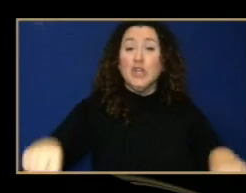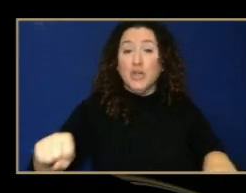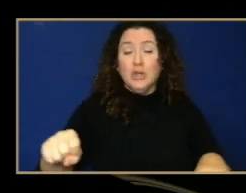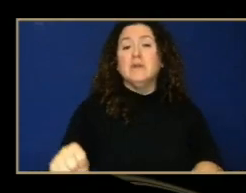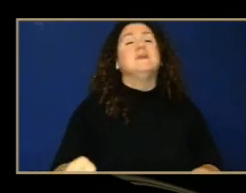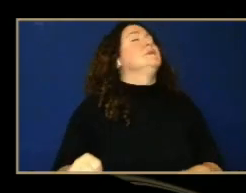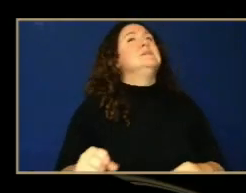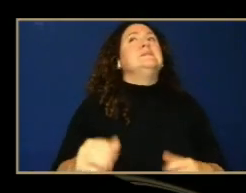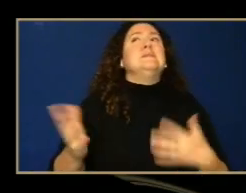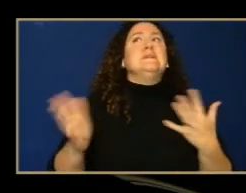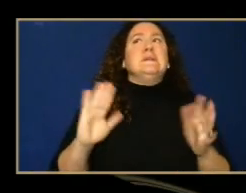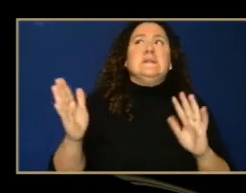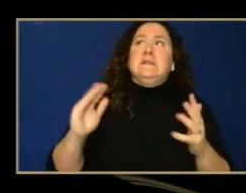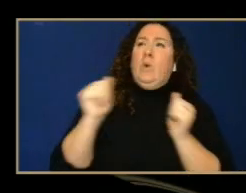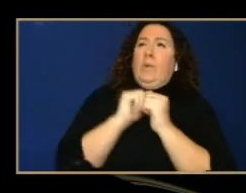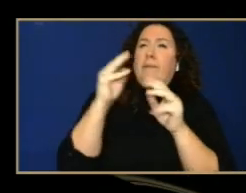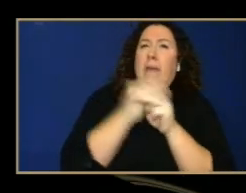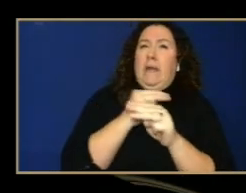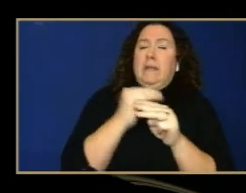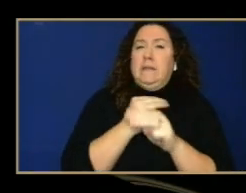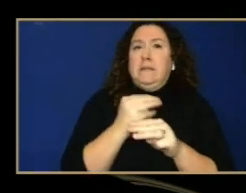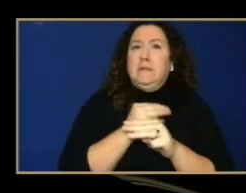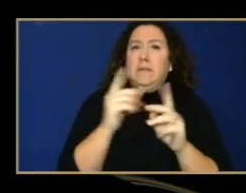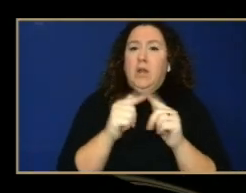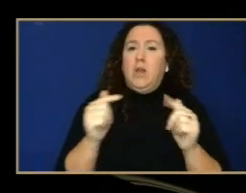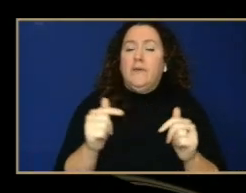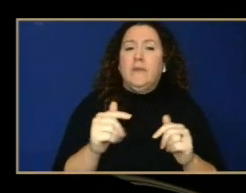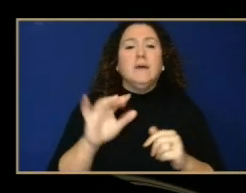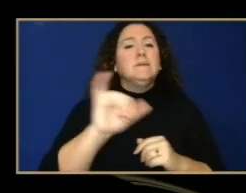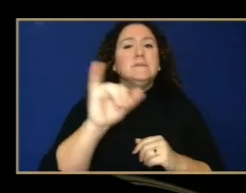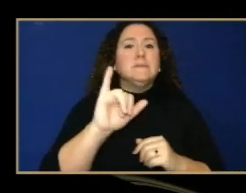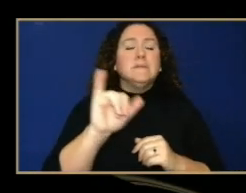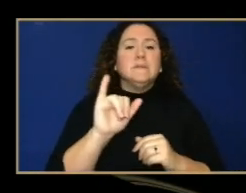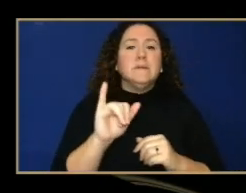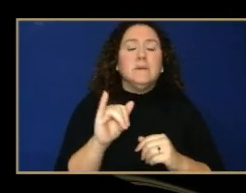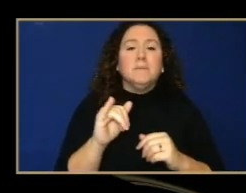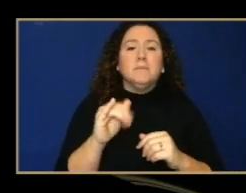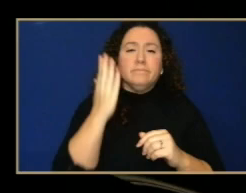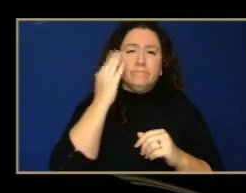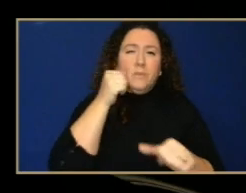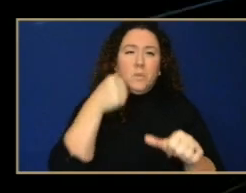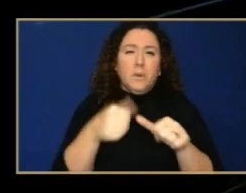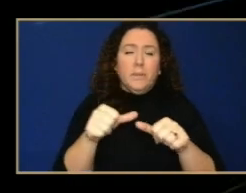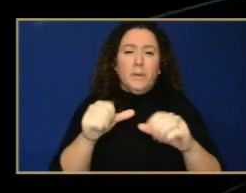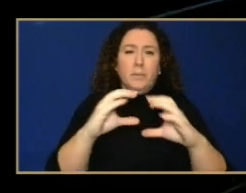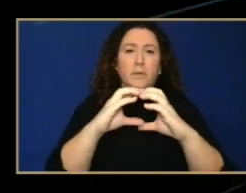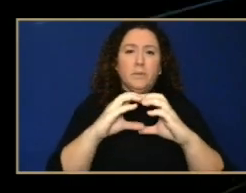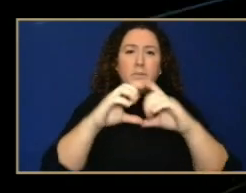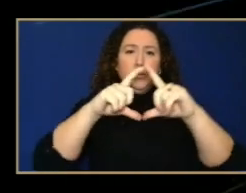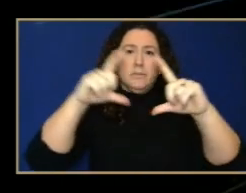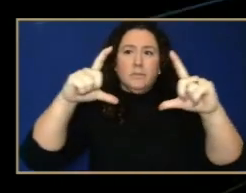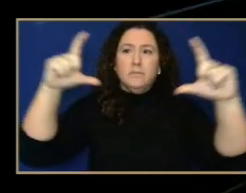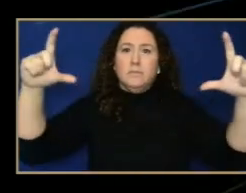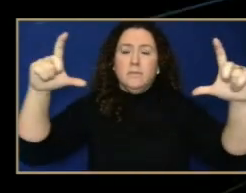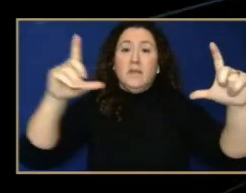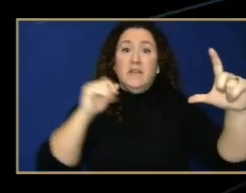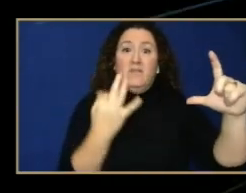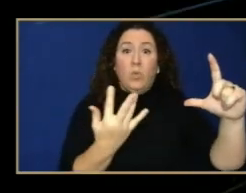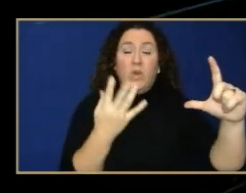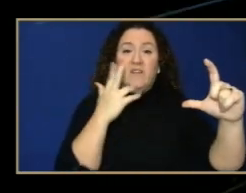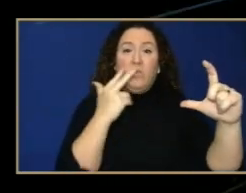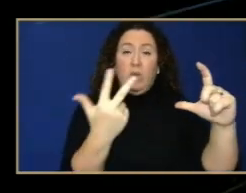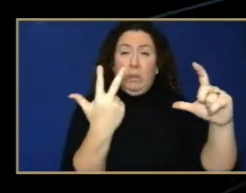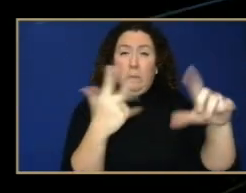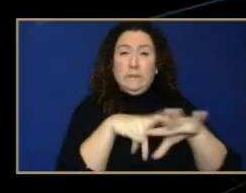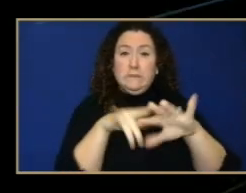like one runner on the racetrack can pass another runner like every orbit. if you're waiting for 3 runners on the racetrack to line up, it's